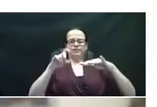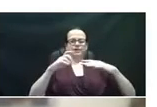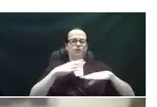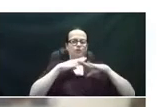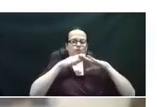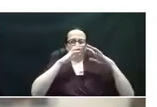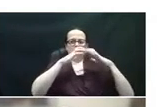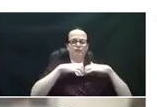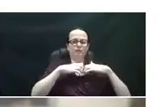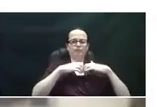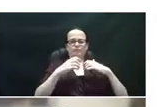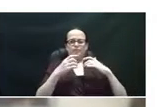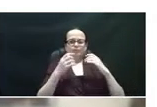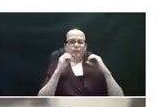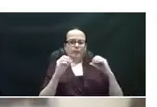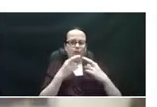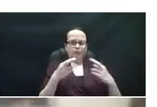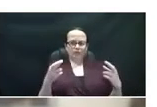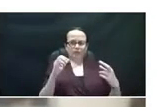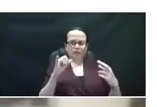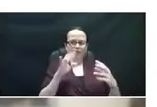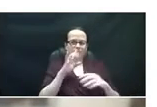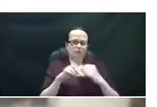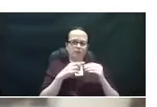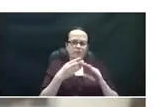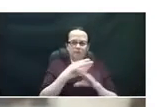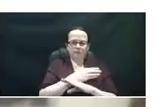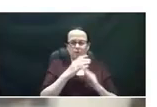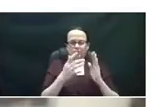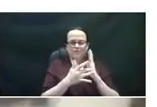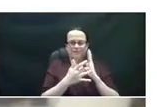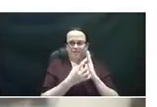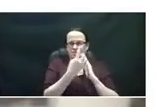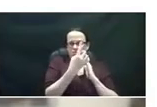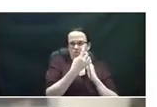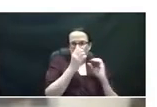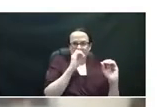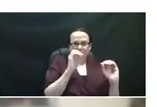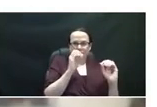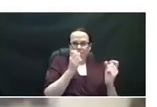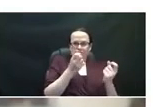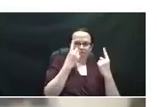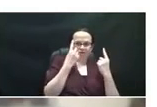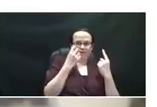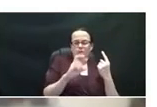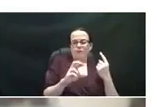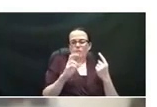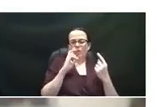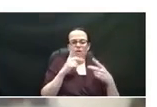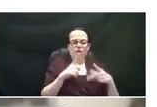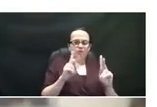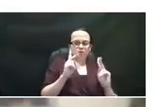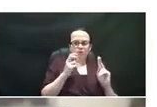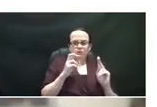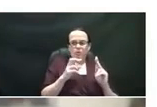Things like a lack of resources, like we talked about earlier, technology being one of them, maybe a lack of understanding or having opportunities